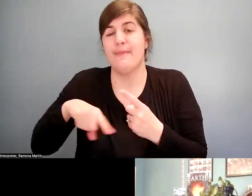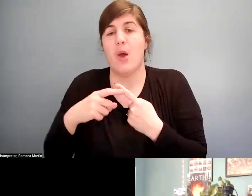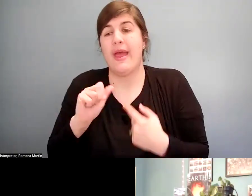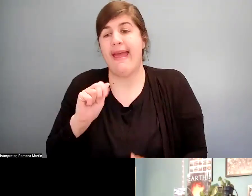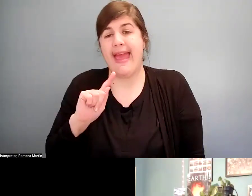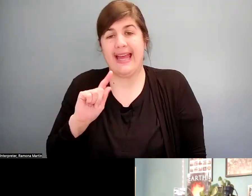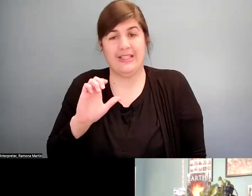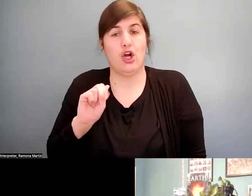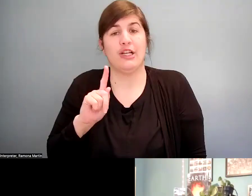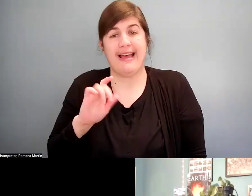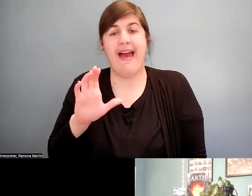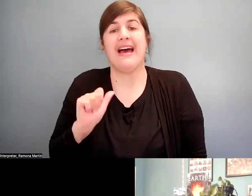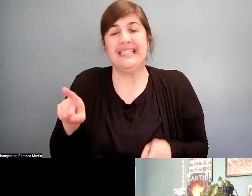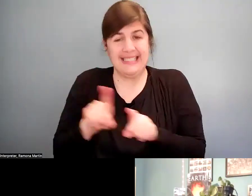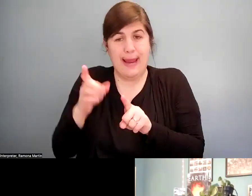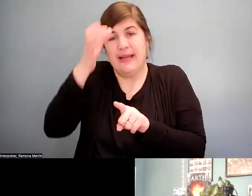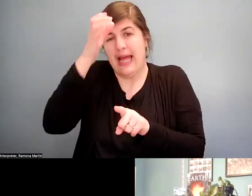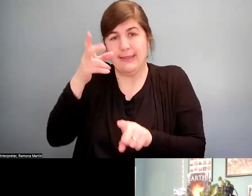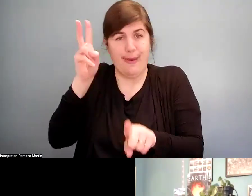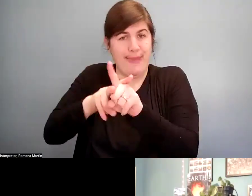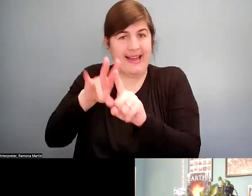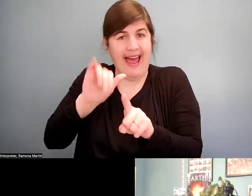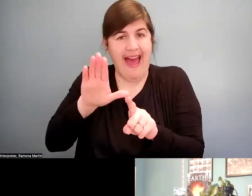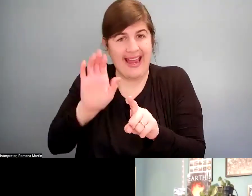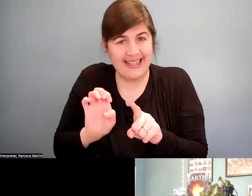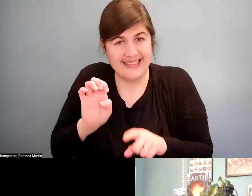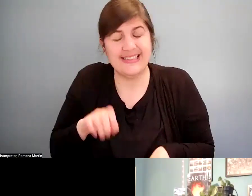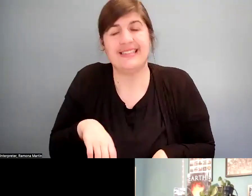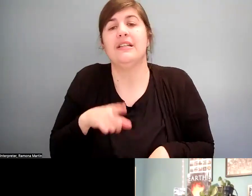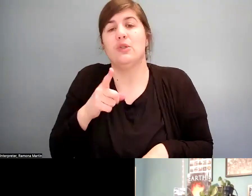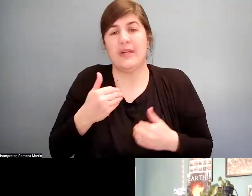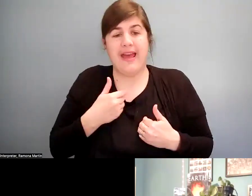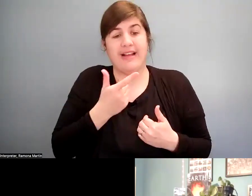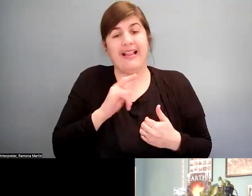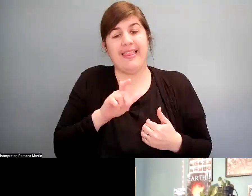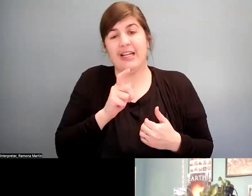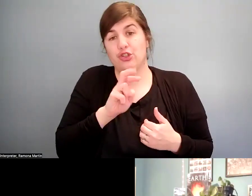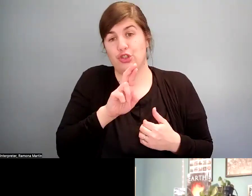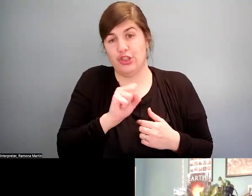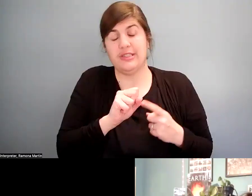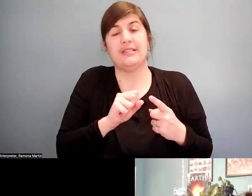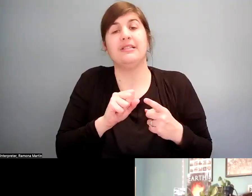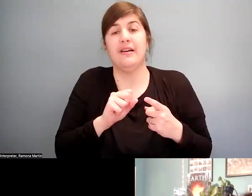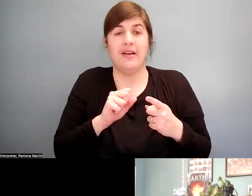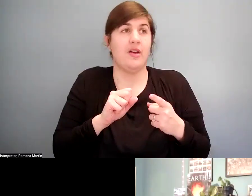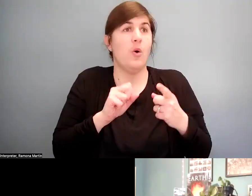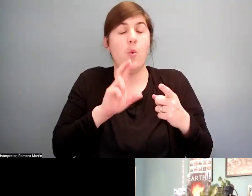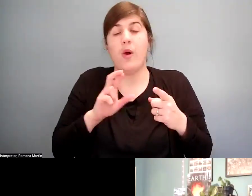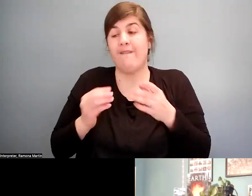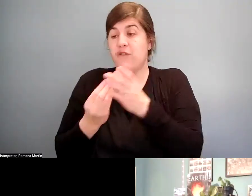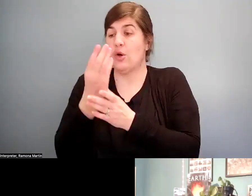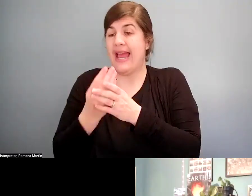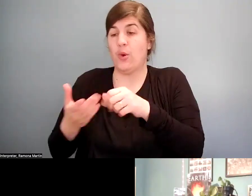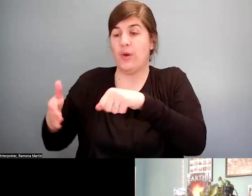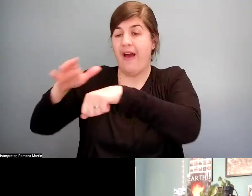the same is for ice. So you can have volcanoes under glaciers, you can have volcanoes covered in ice, and that's another big question